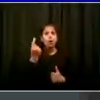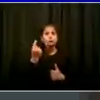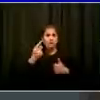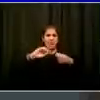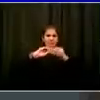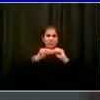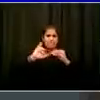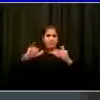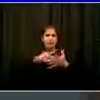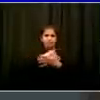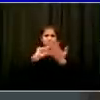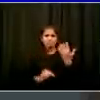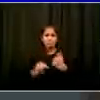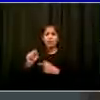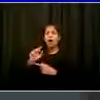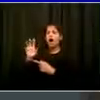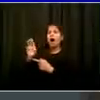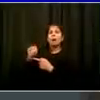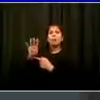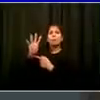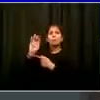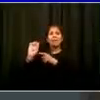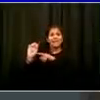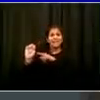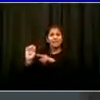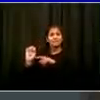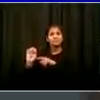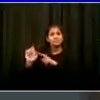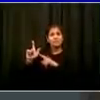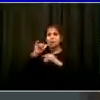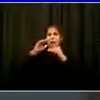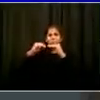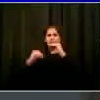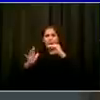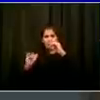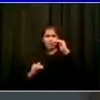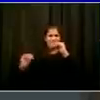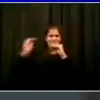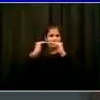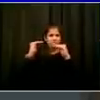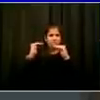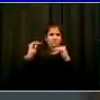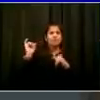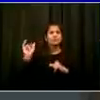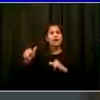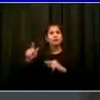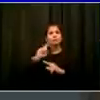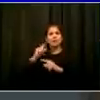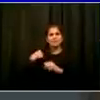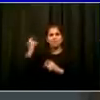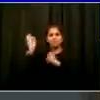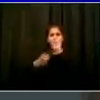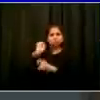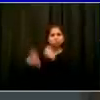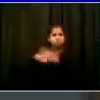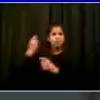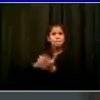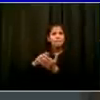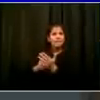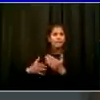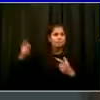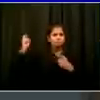project. In the past, MWBs and not-for-profits have been included in development teams, but when